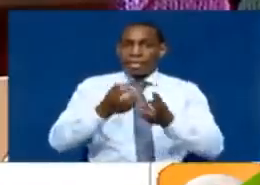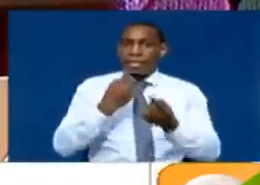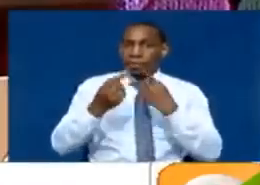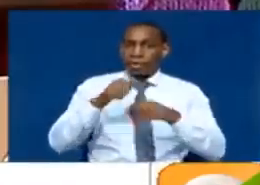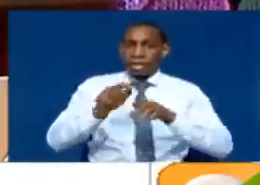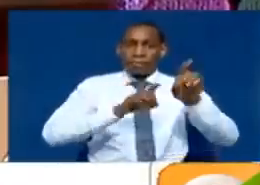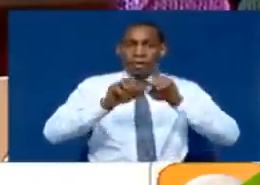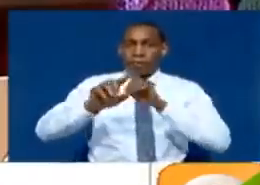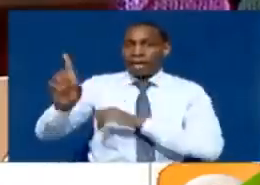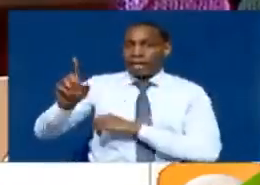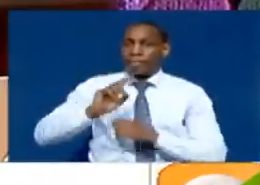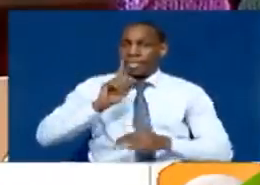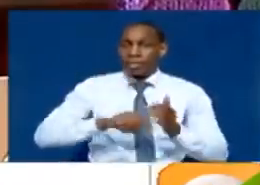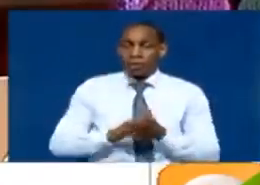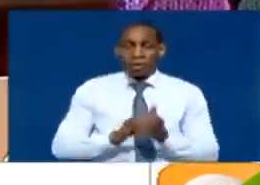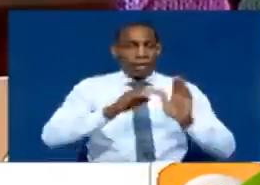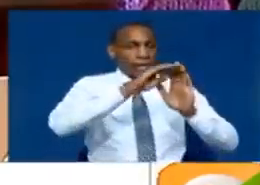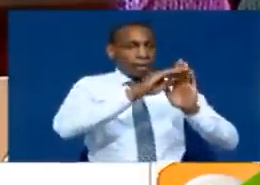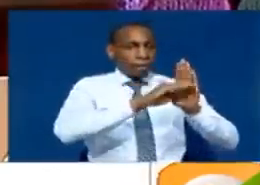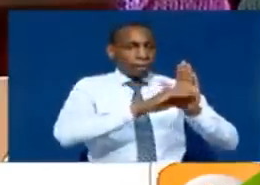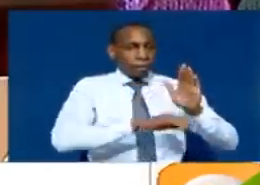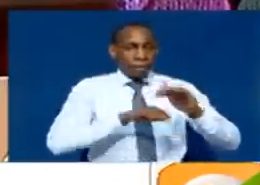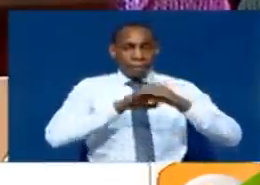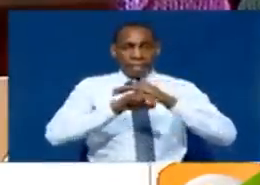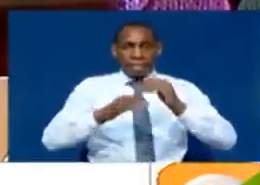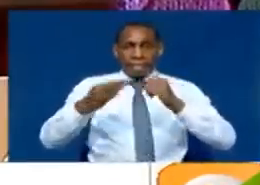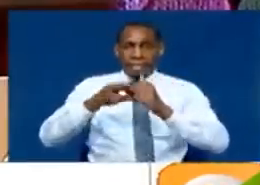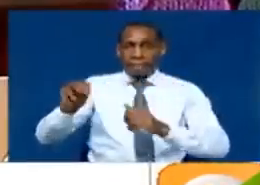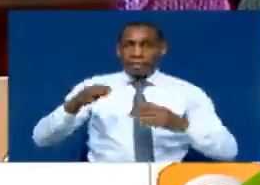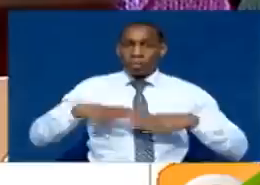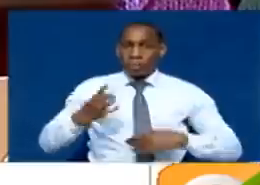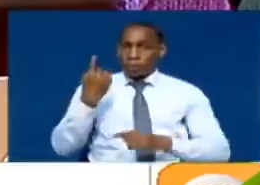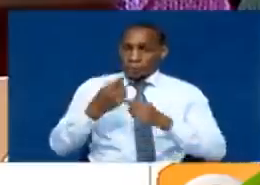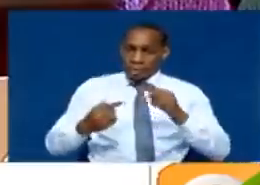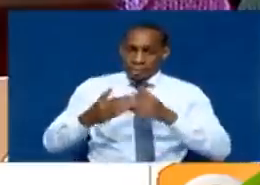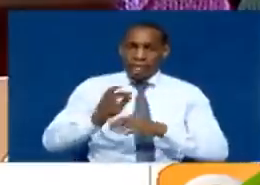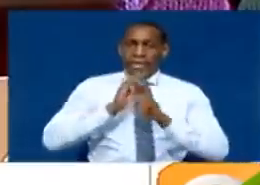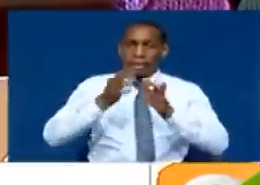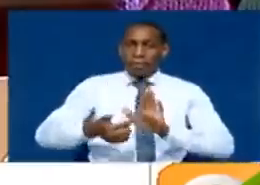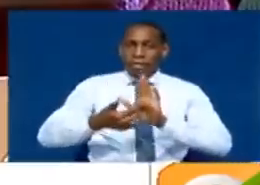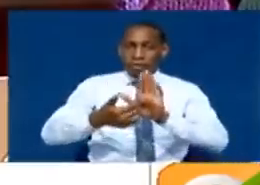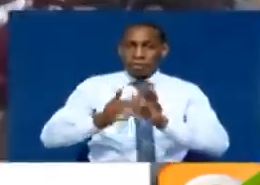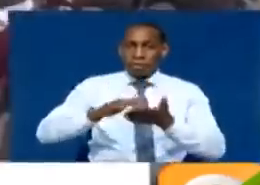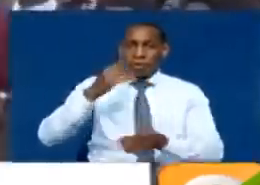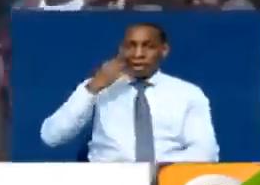spoke after a tour of Nairobi, says that the program would reach at least 8 million people in just 1 year, Stephen Leto